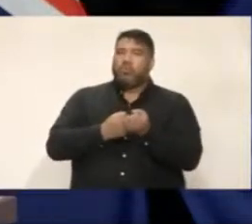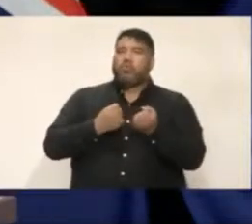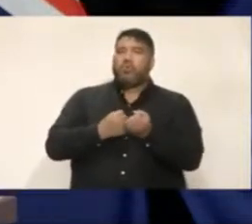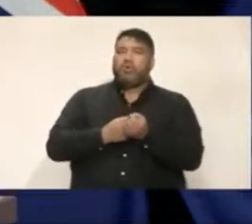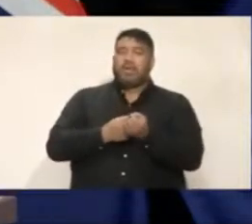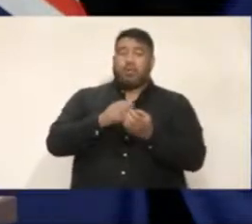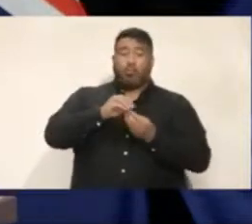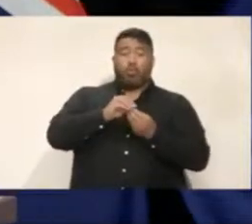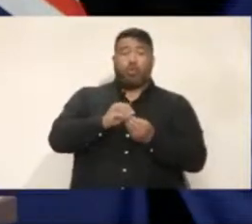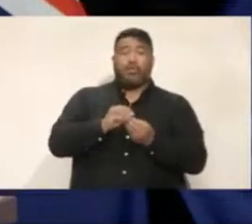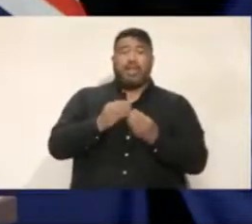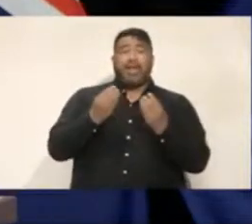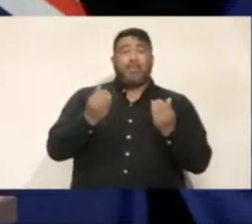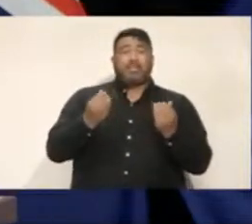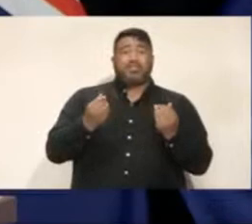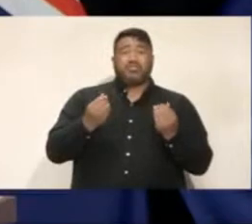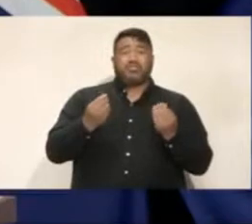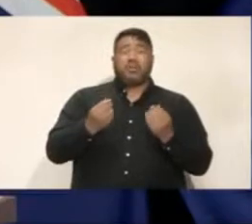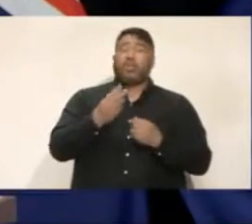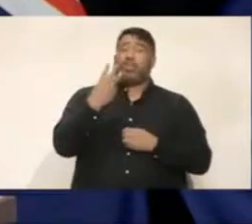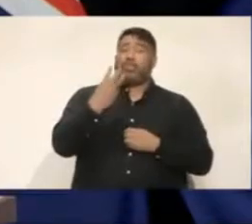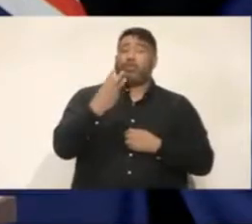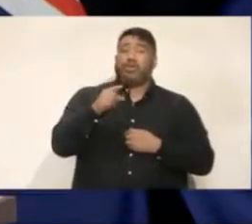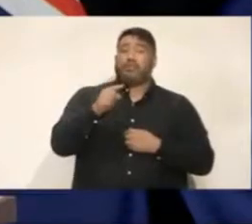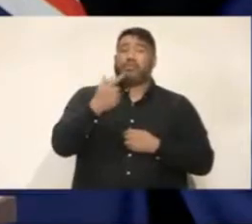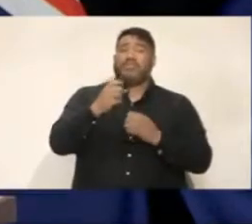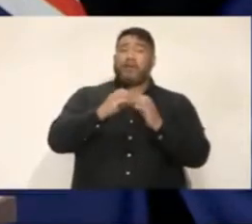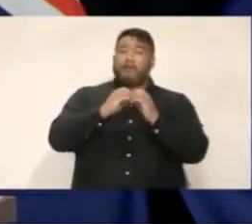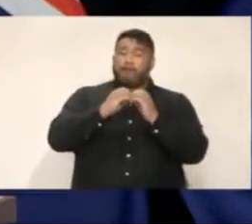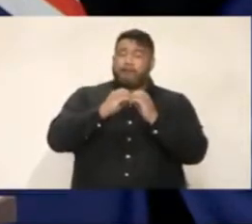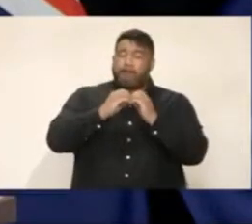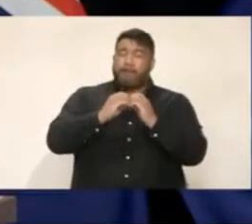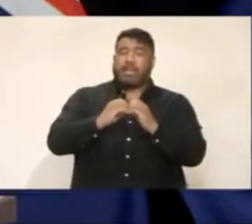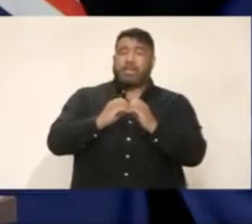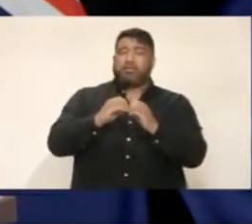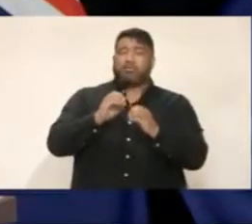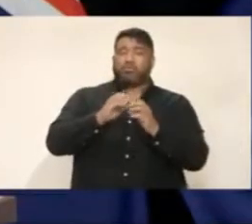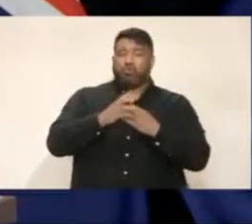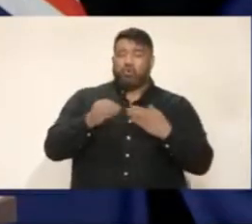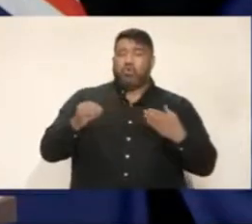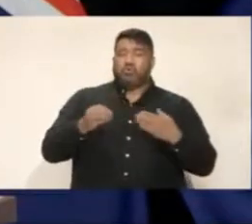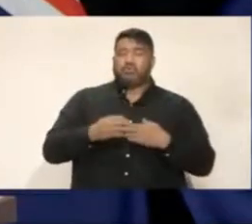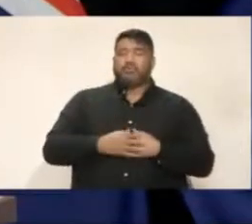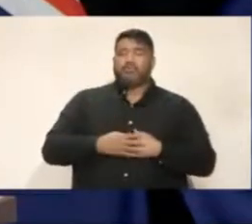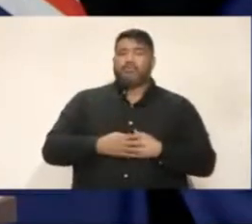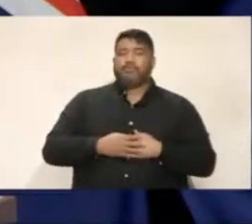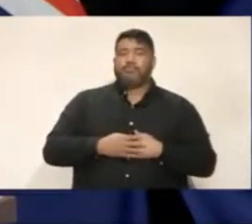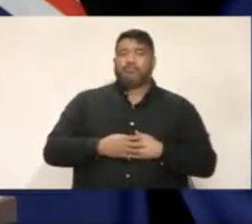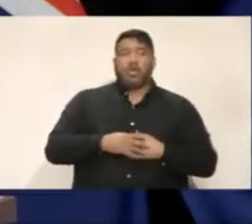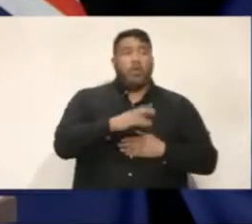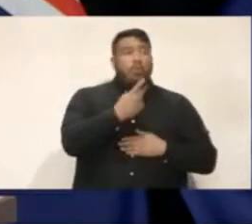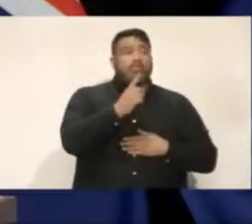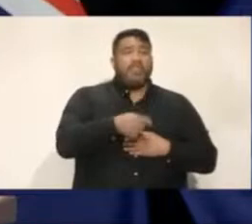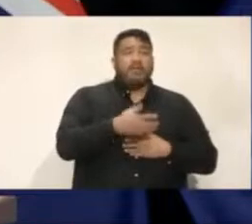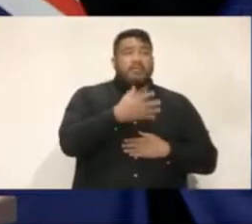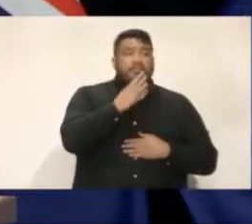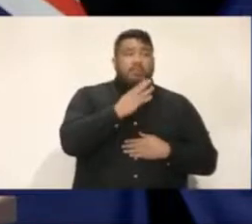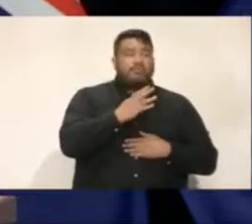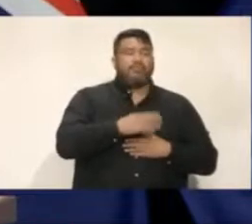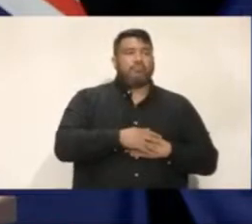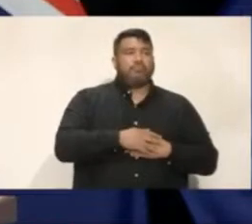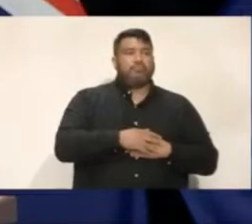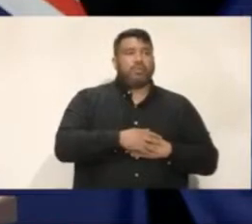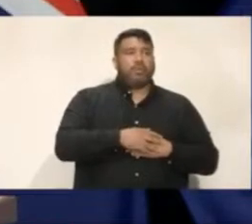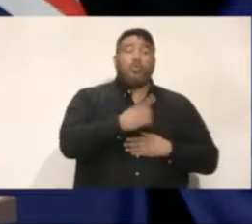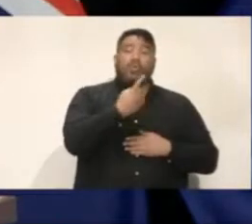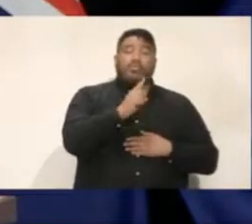$13.7 billion. We also, of course, consider things like the increase of 1,500 people on the job seeker benefit and